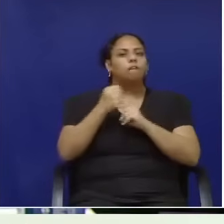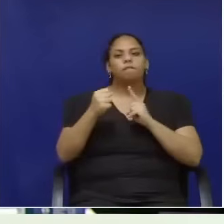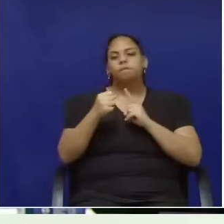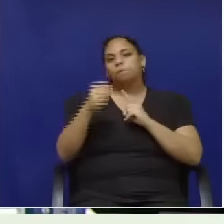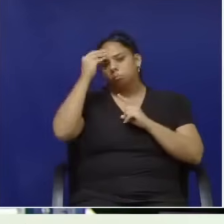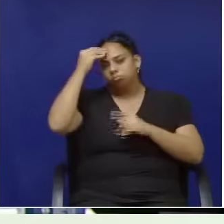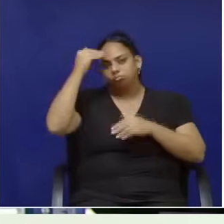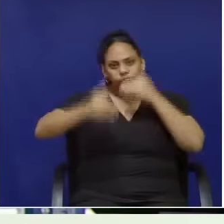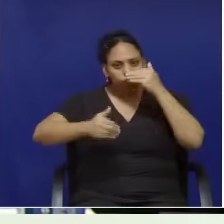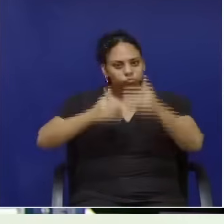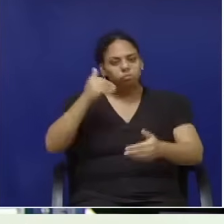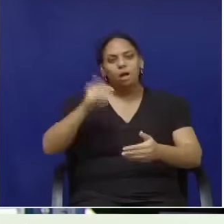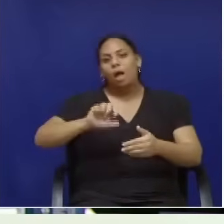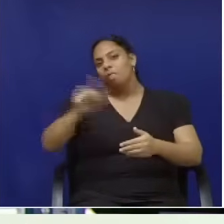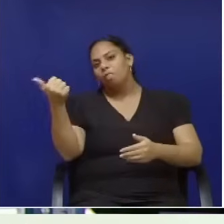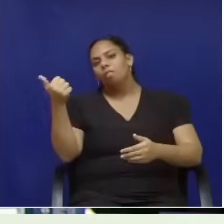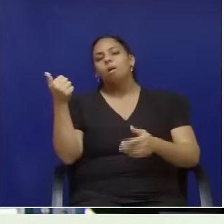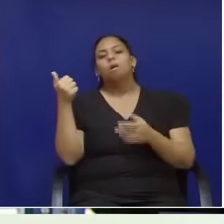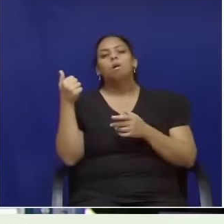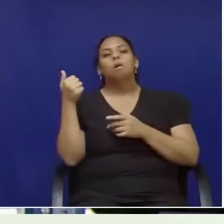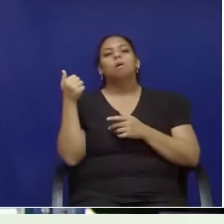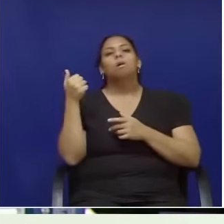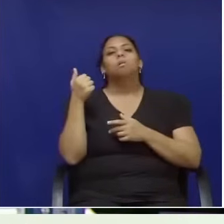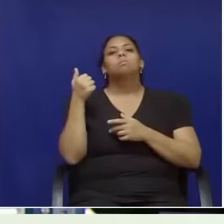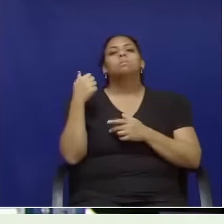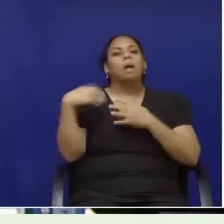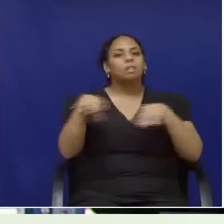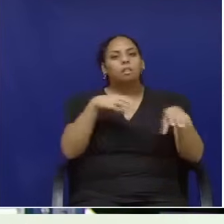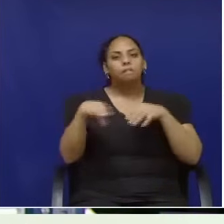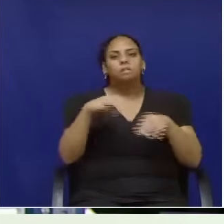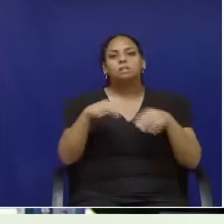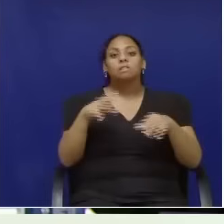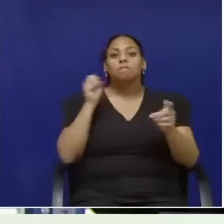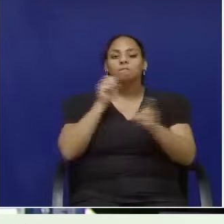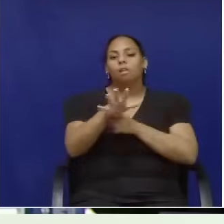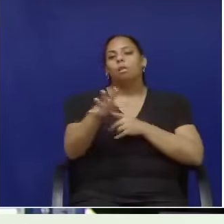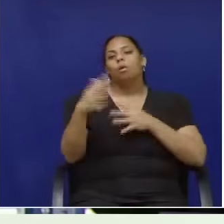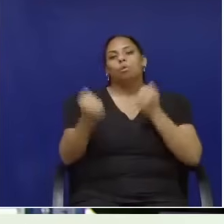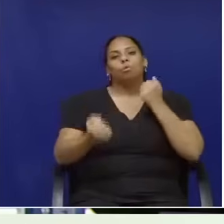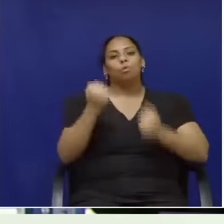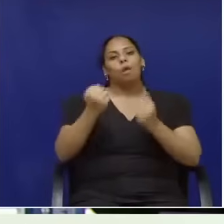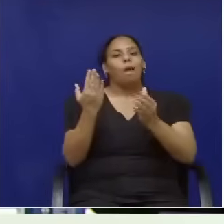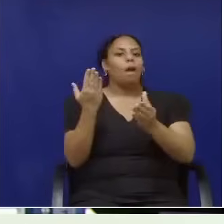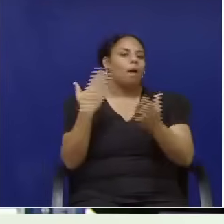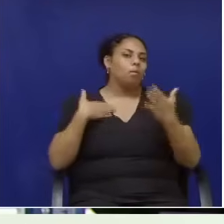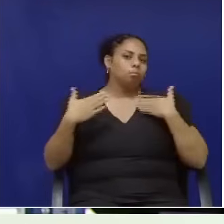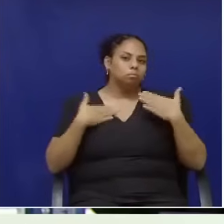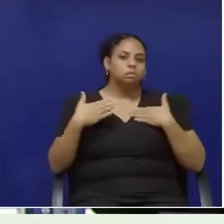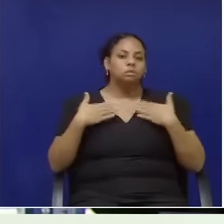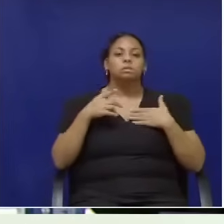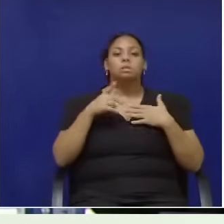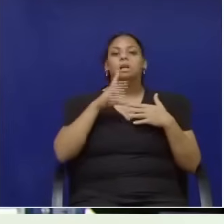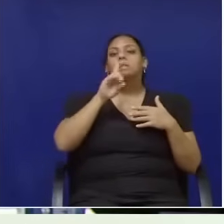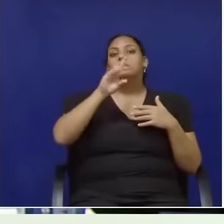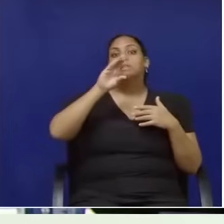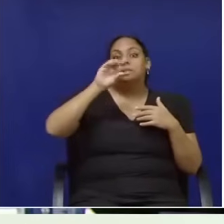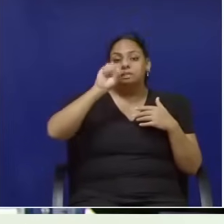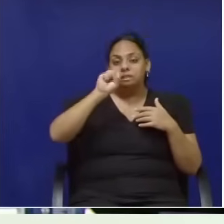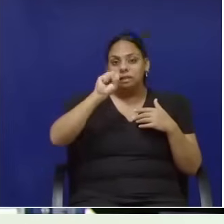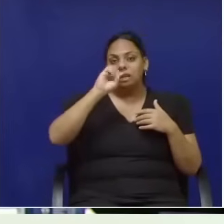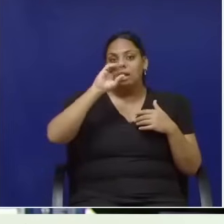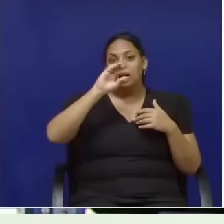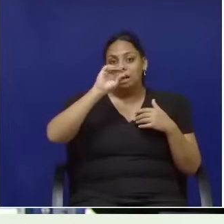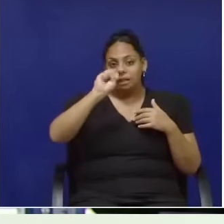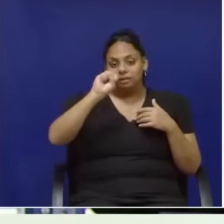and other irregular activities affecting court administration. DPCI has confirmed that these matters are